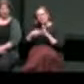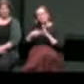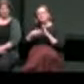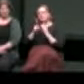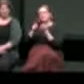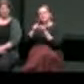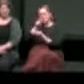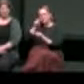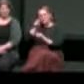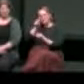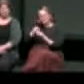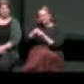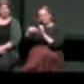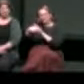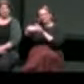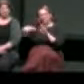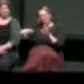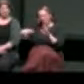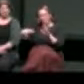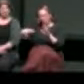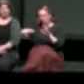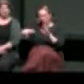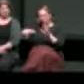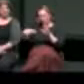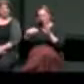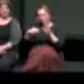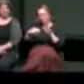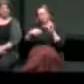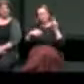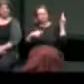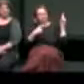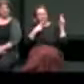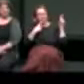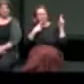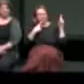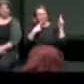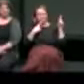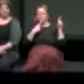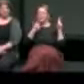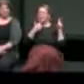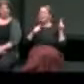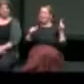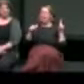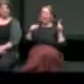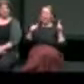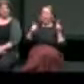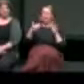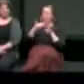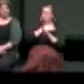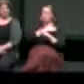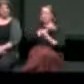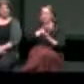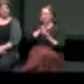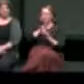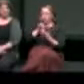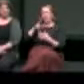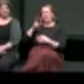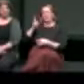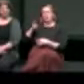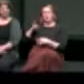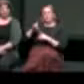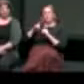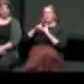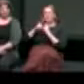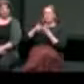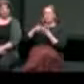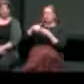a specific label that's applied to, as it says up here, any pre-contact or historic district